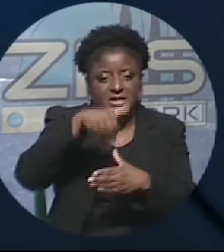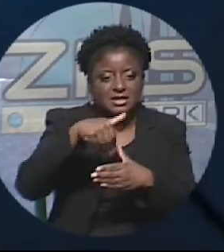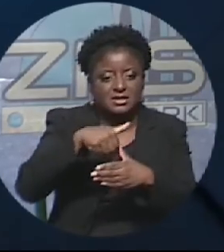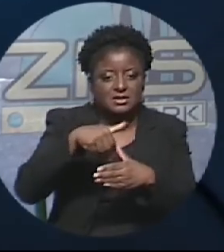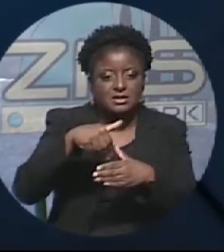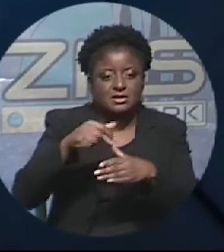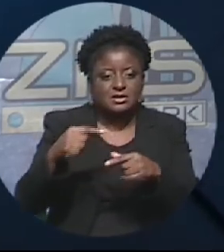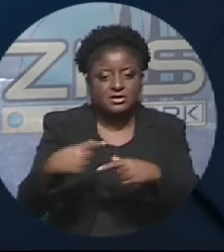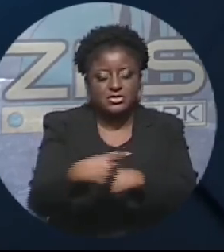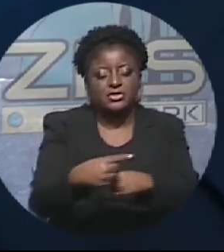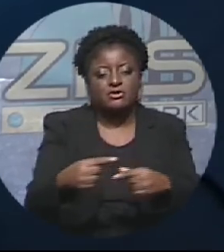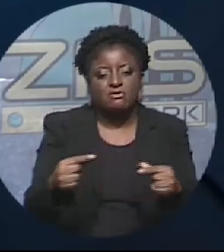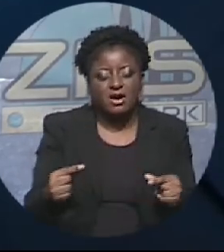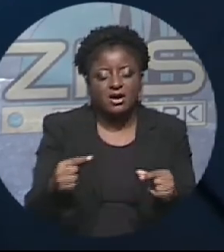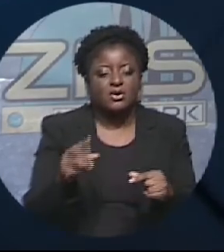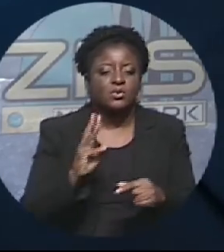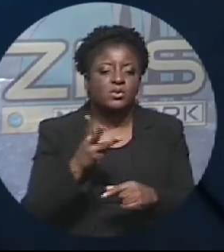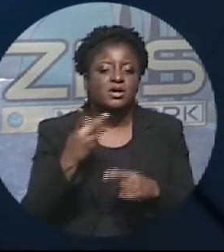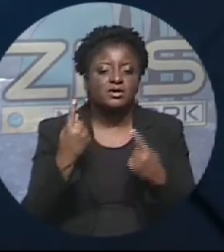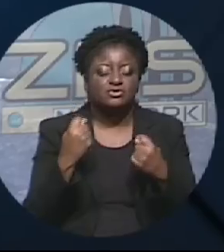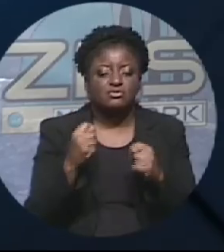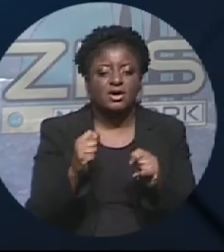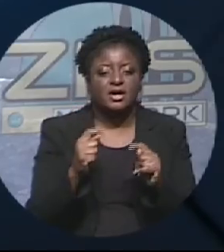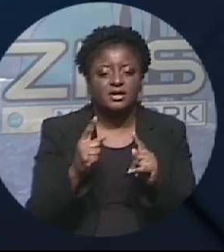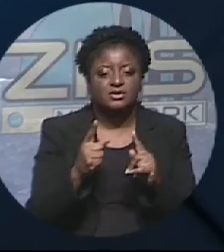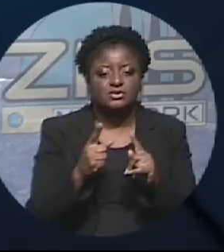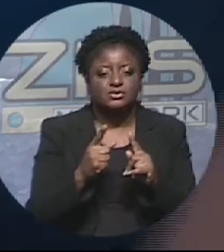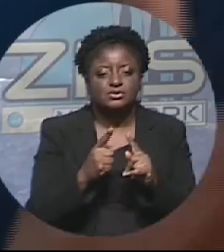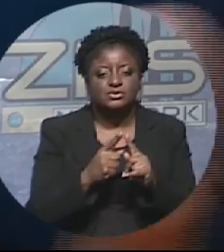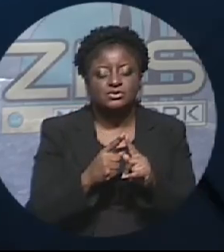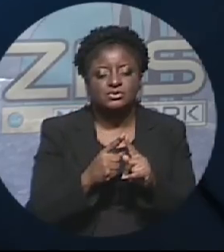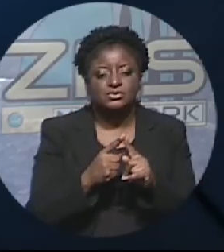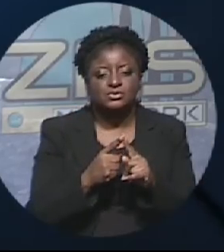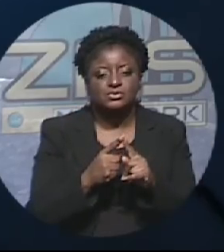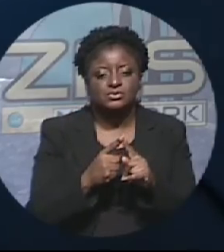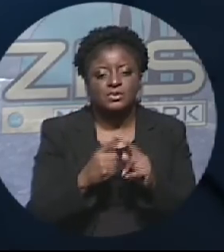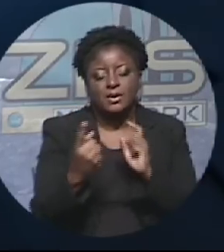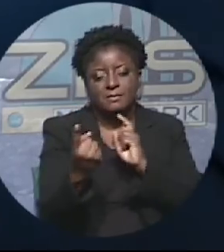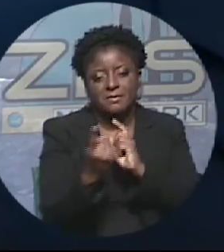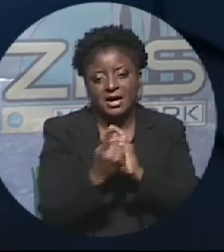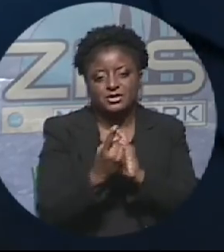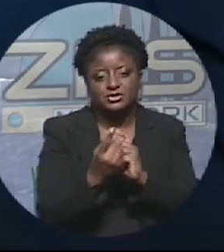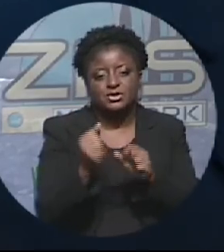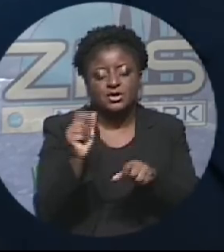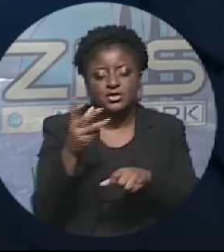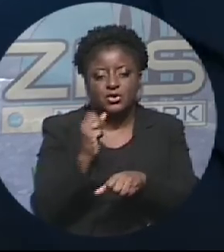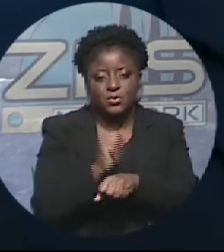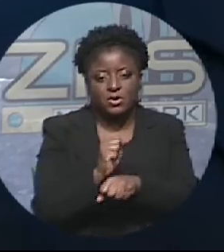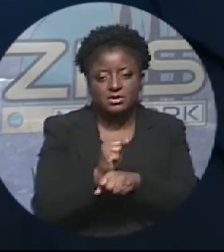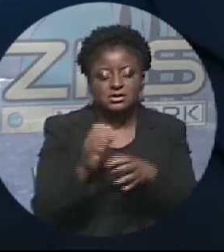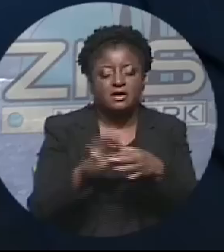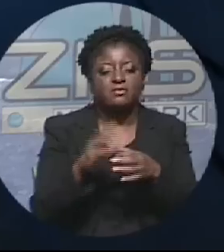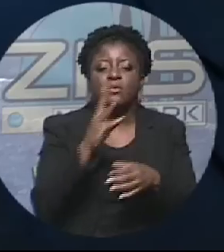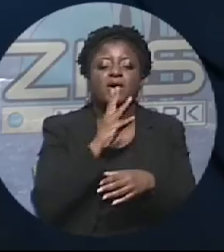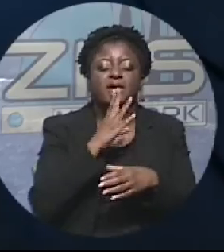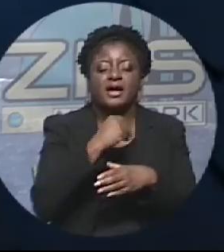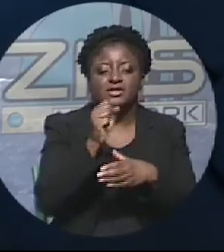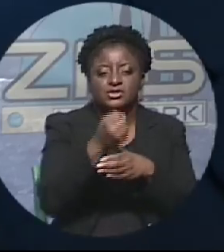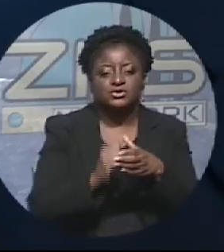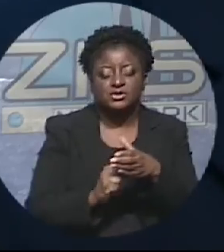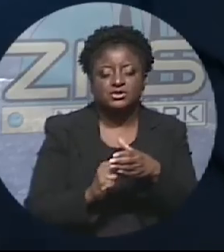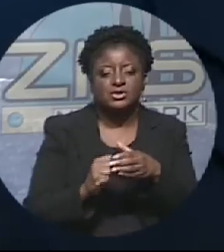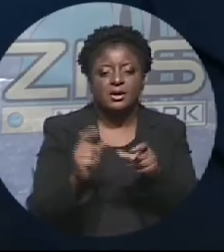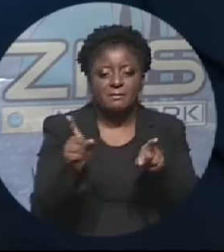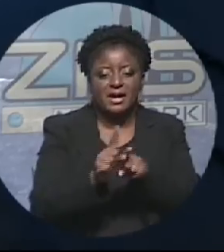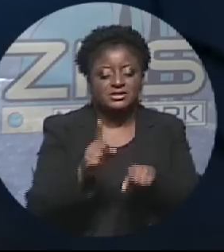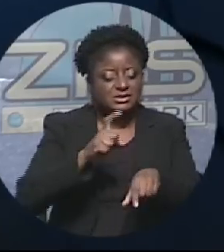is trying to coordinate the works of water and sewage with road repairs. And that has been the challenge,